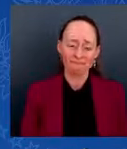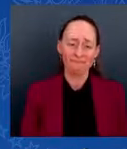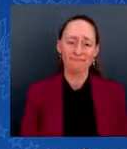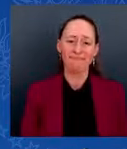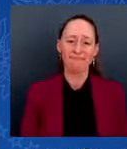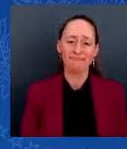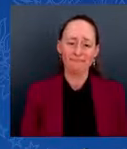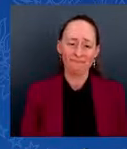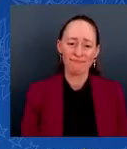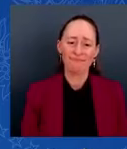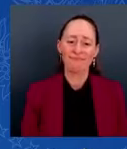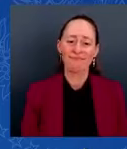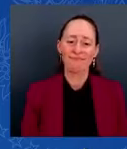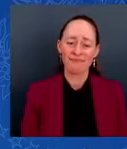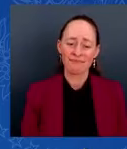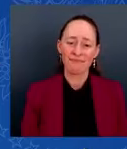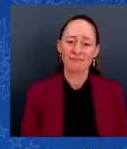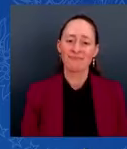look,